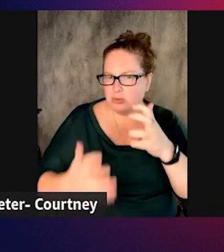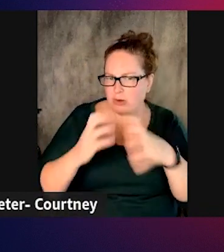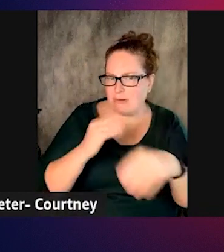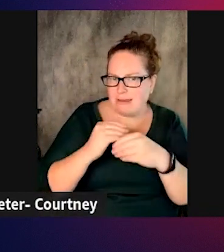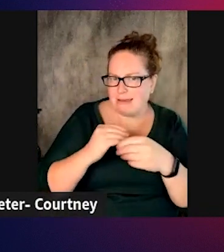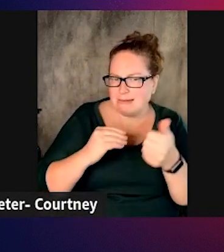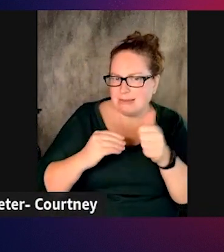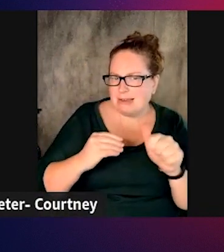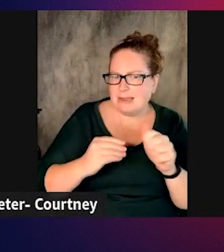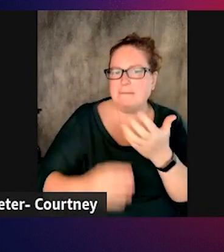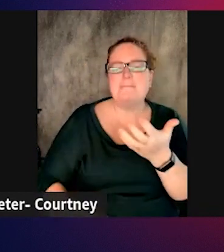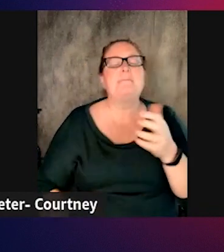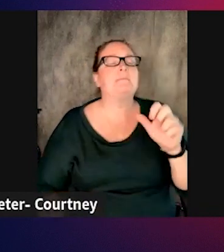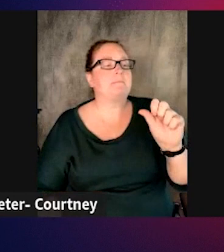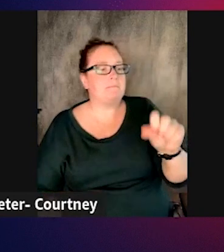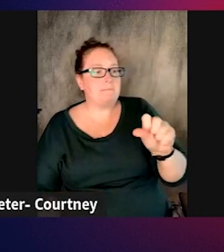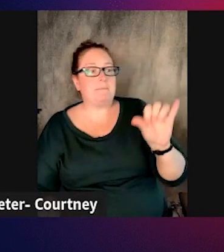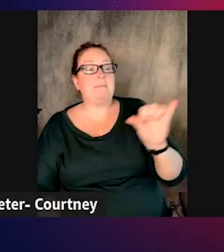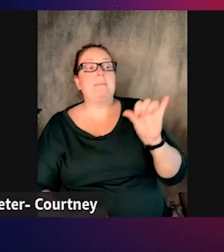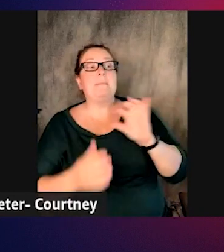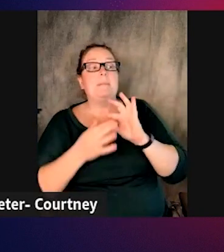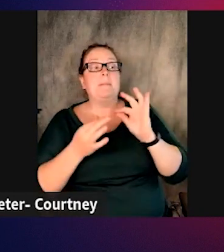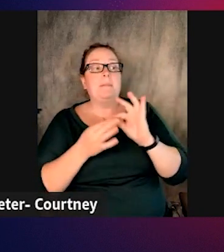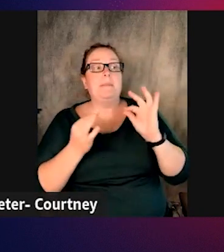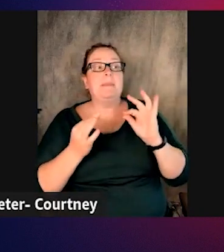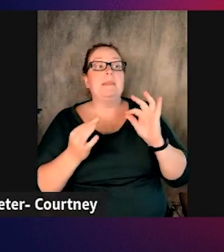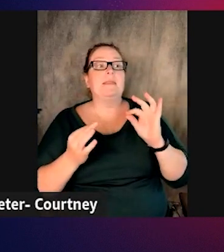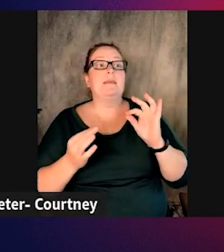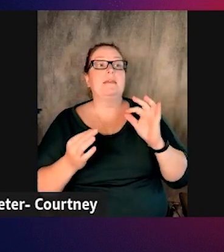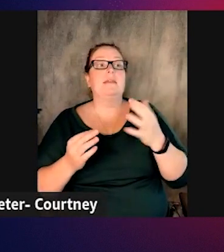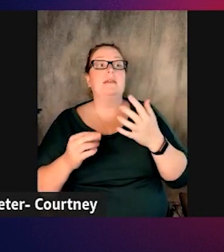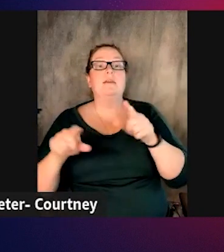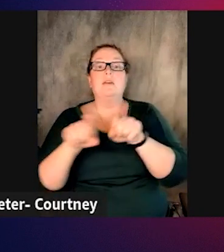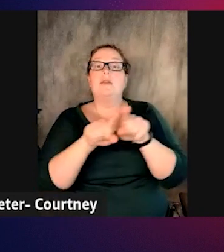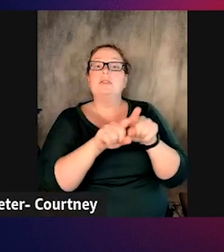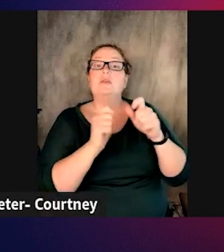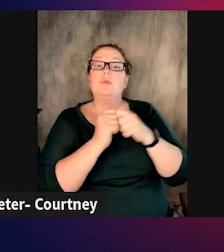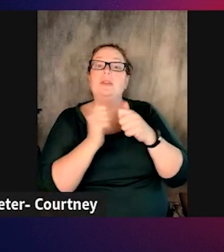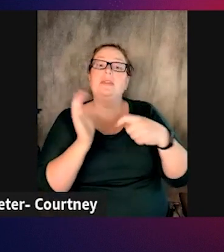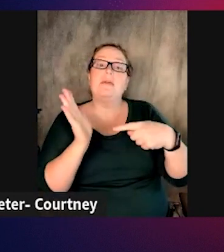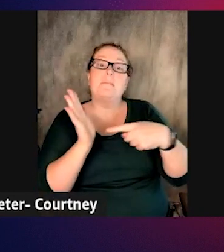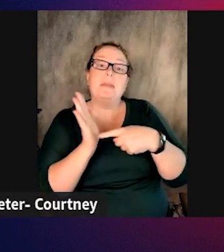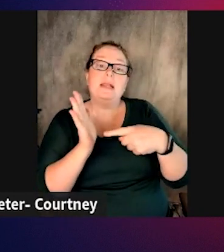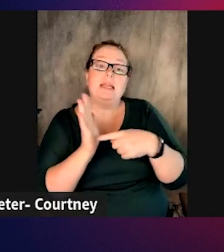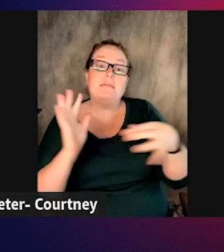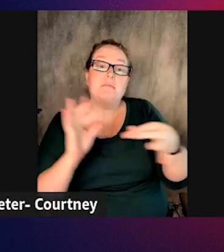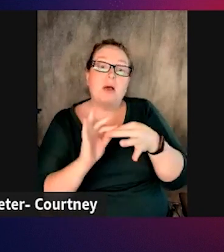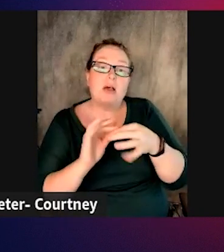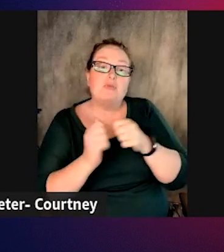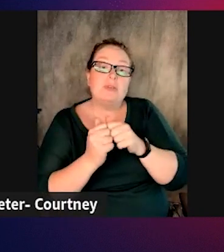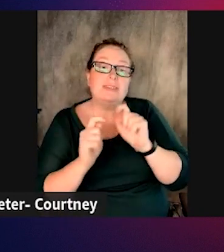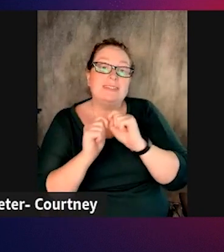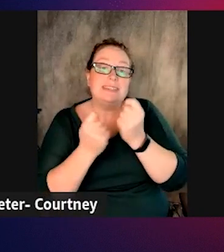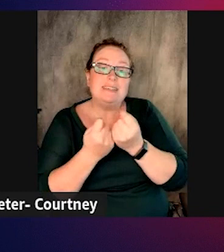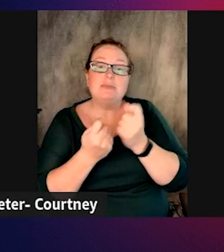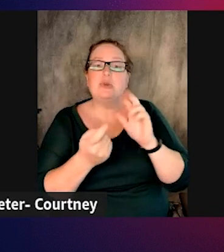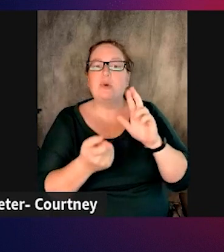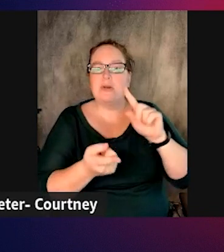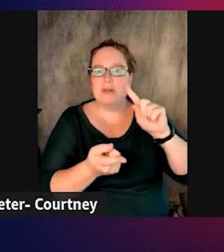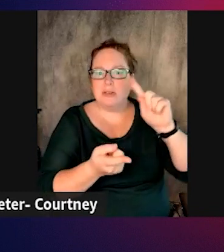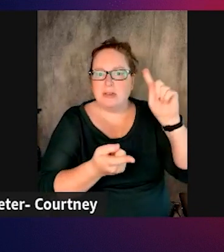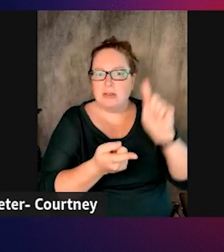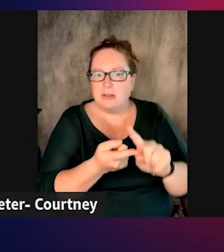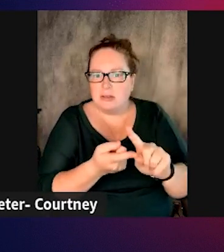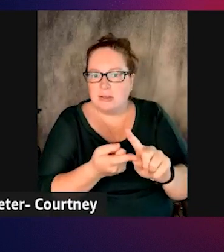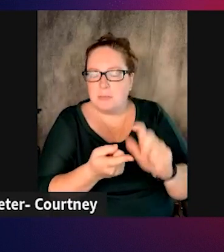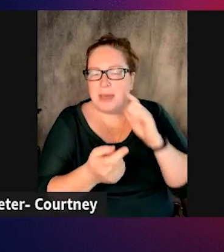Sure. As I mentioned to you, also due to create billing boundary between teams or reduce the impact of operational events by isolating